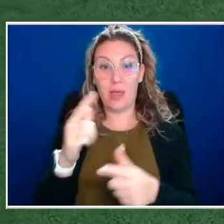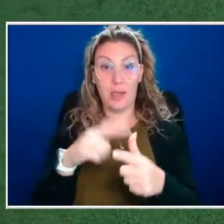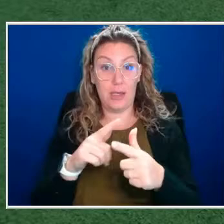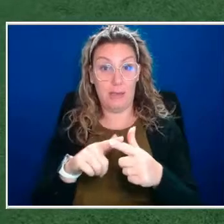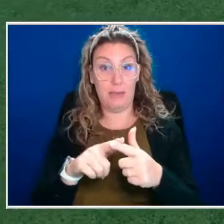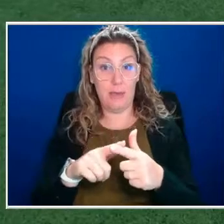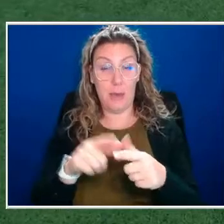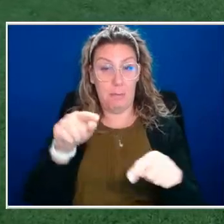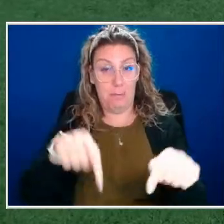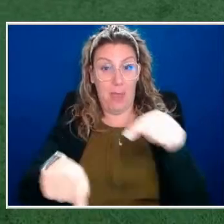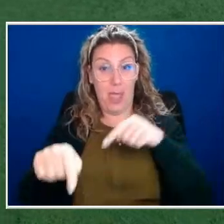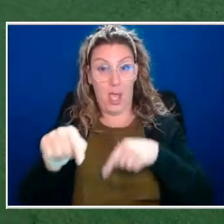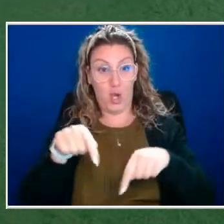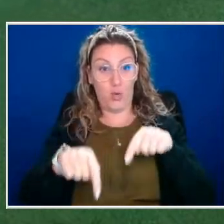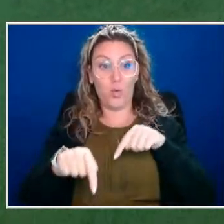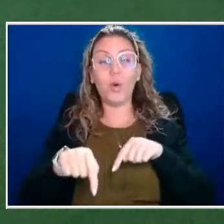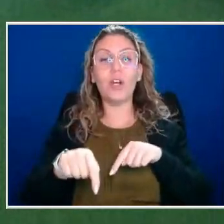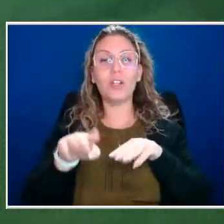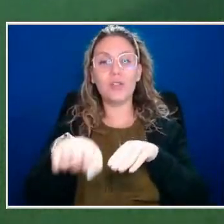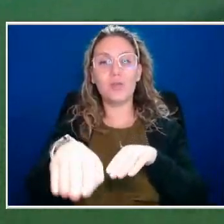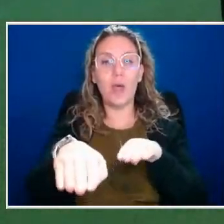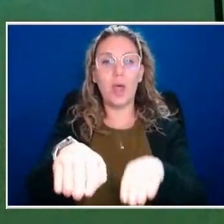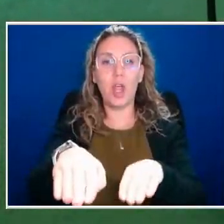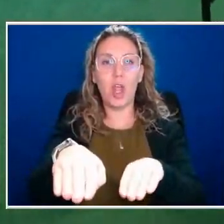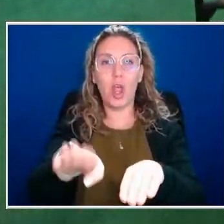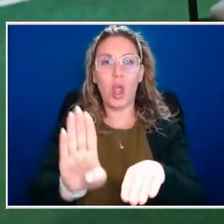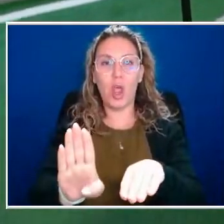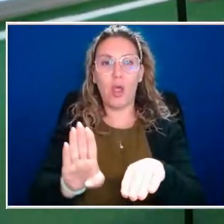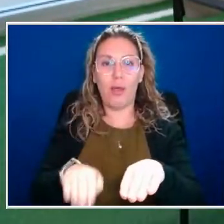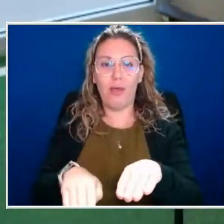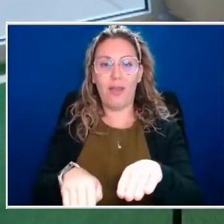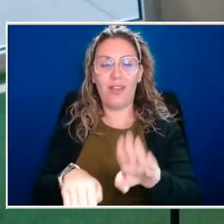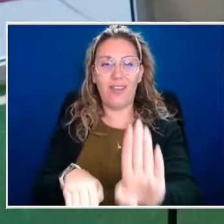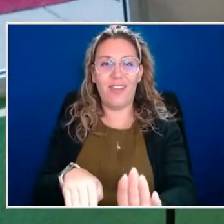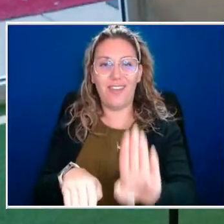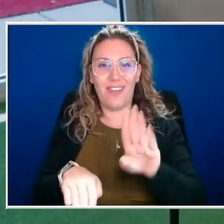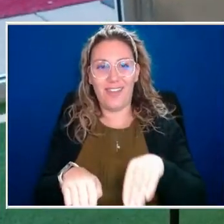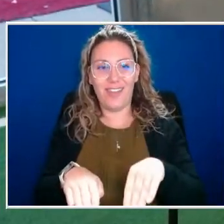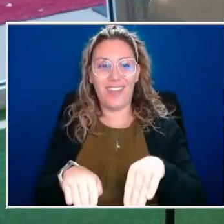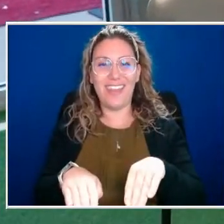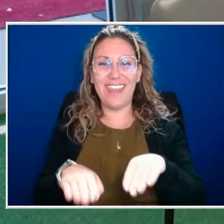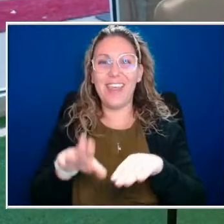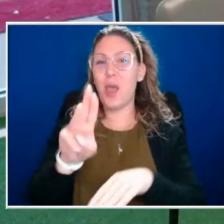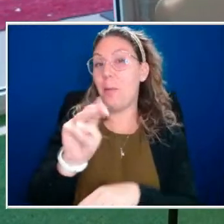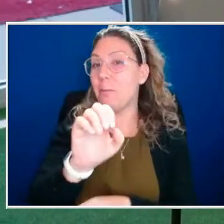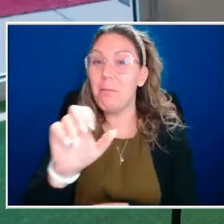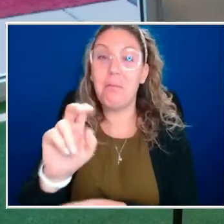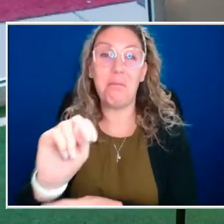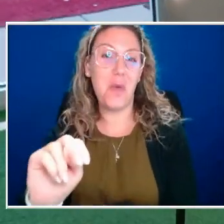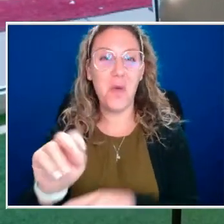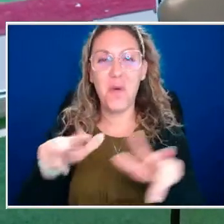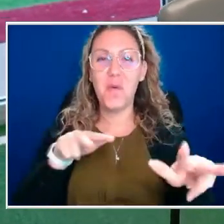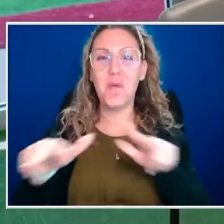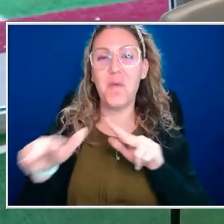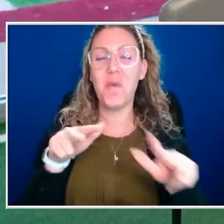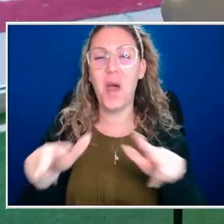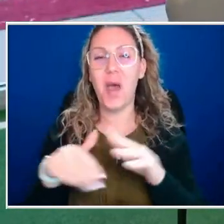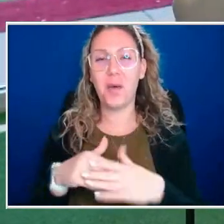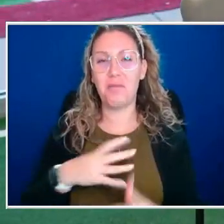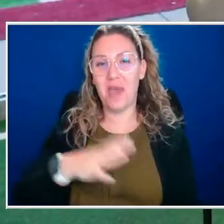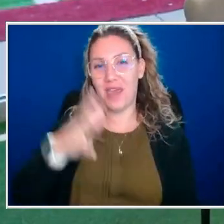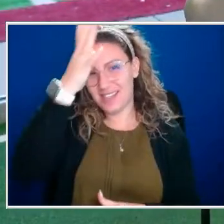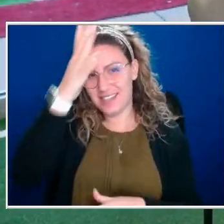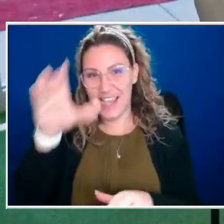do it backwards. Like a moonwalk? Yep, doing a little moonwalk in there. My dad does this all around the house. Yeah. When he's over, he's like, I'm going to